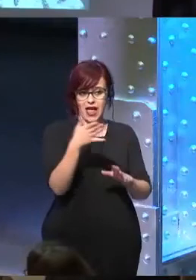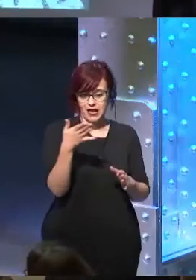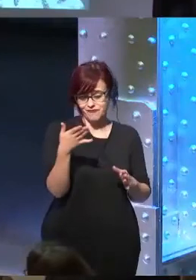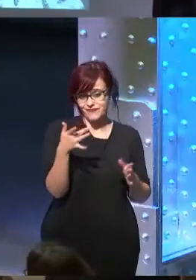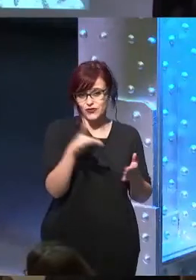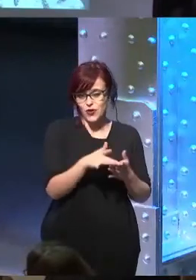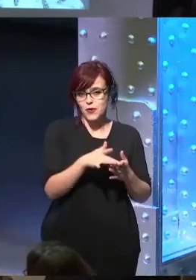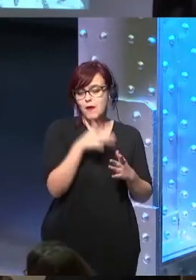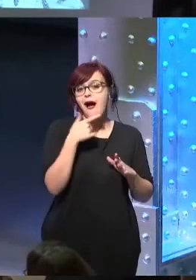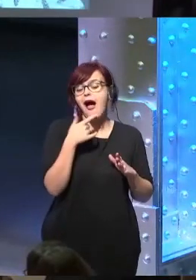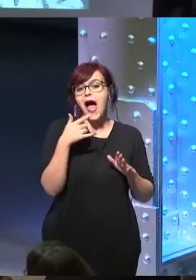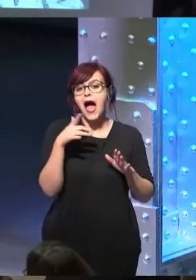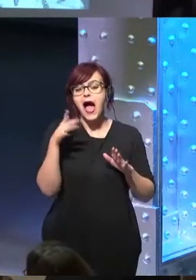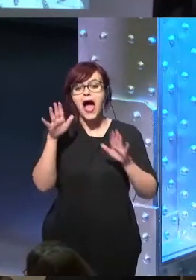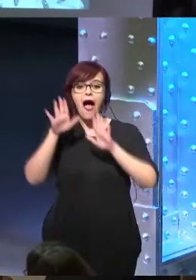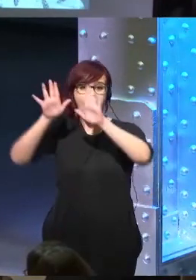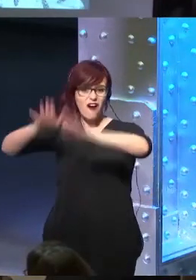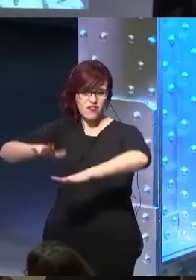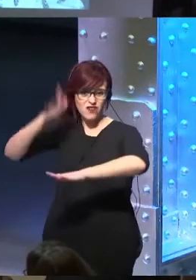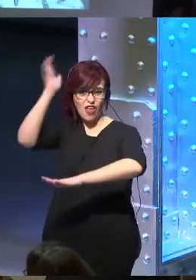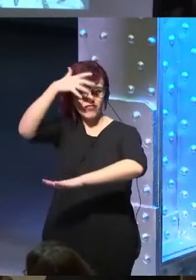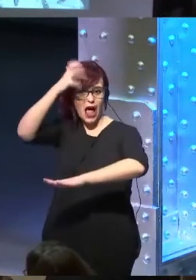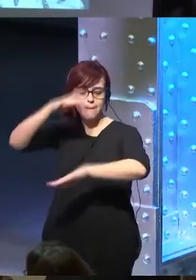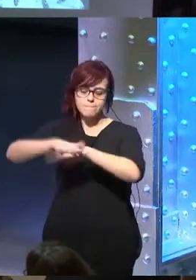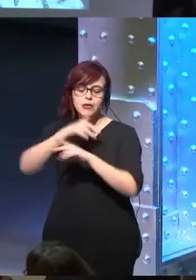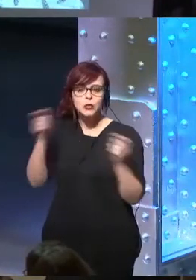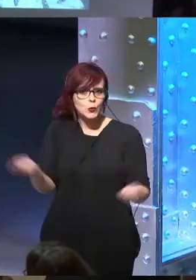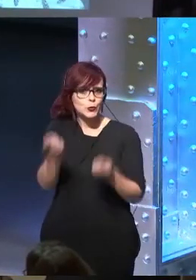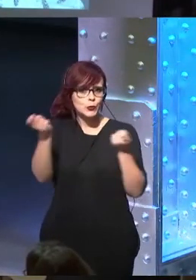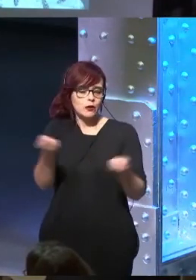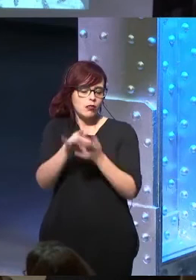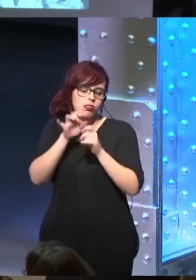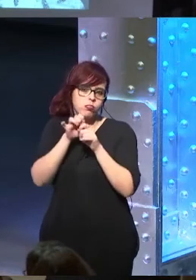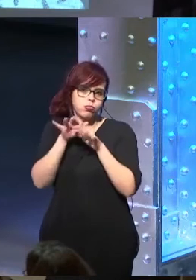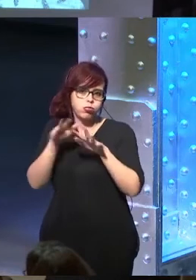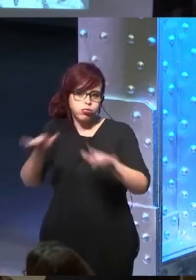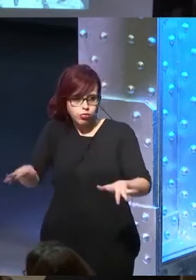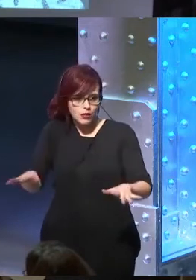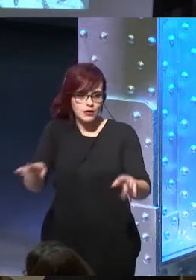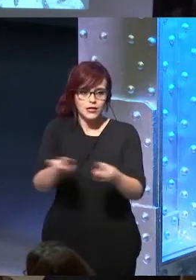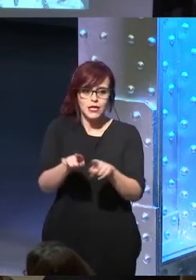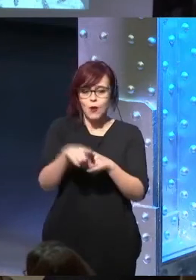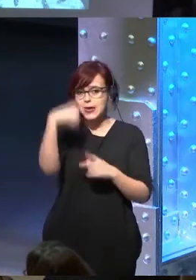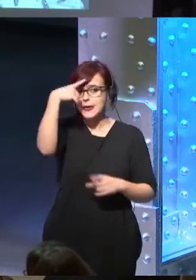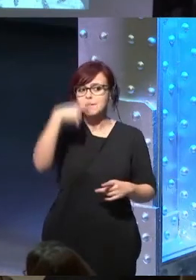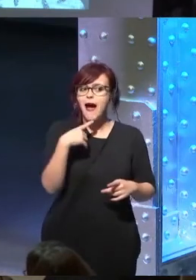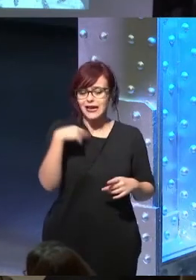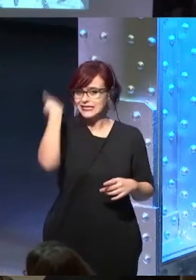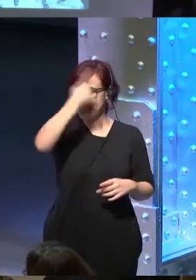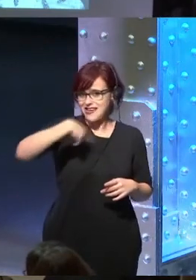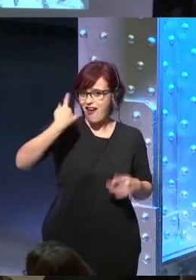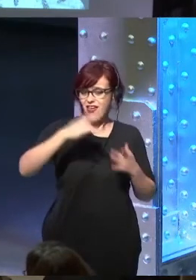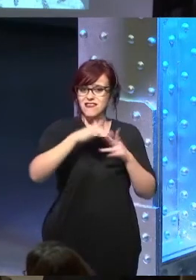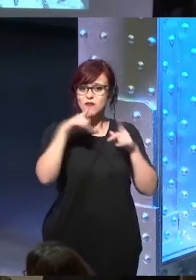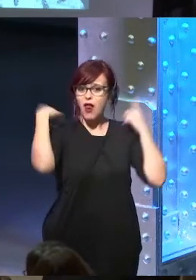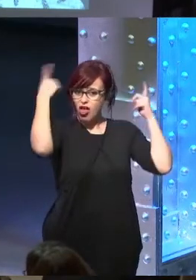last election campaign produced a great number of images showing her with snaky locks. That was, I